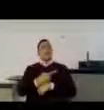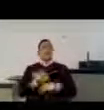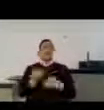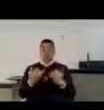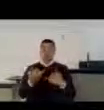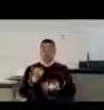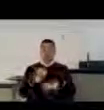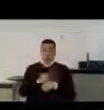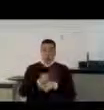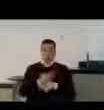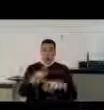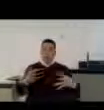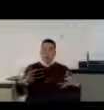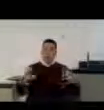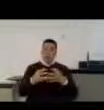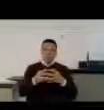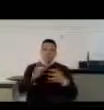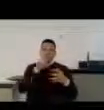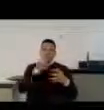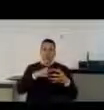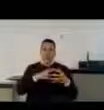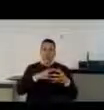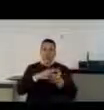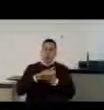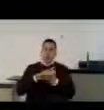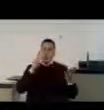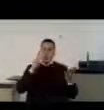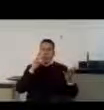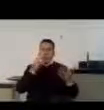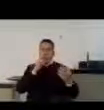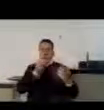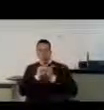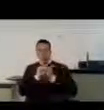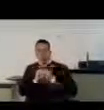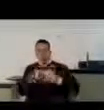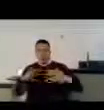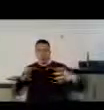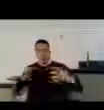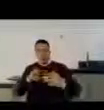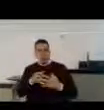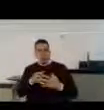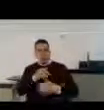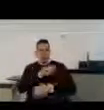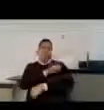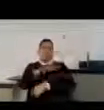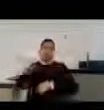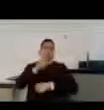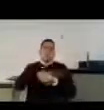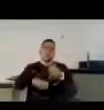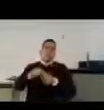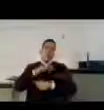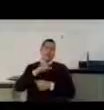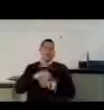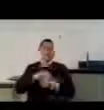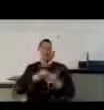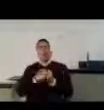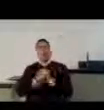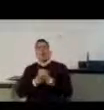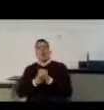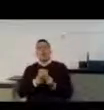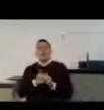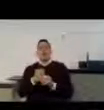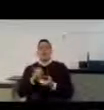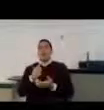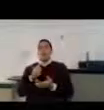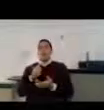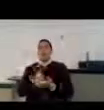among women and mothers, doing what we do best, empowering one another to advocate and